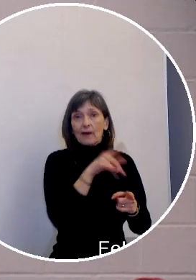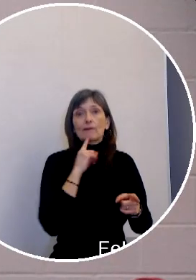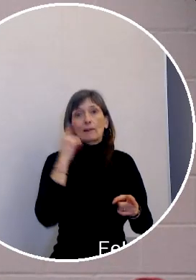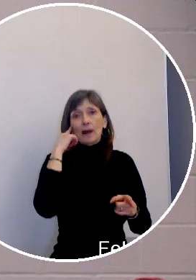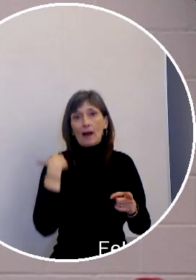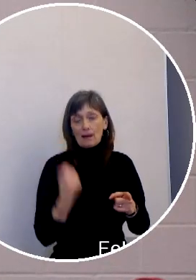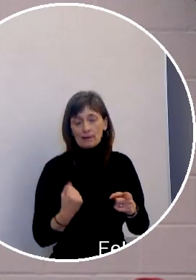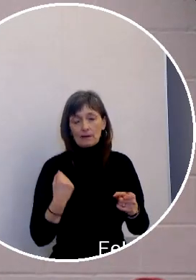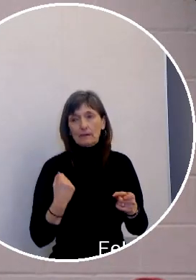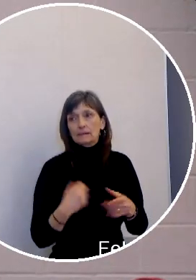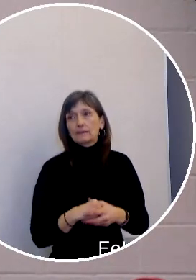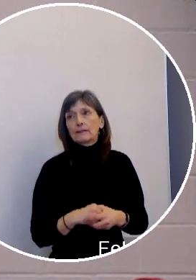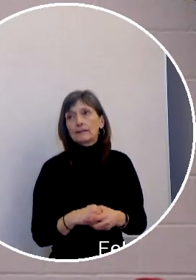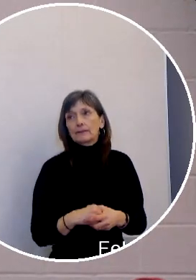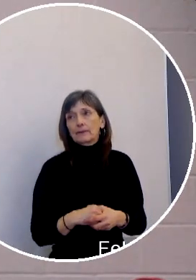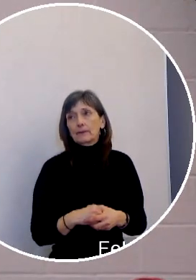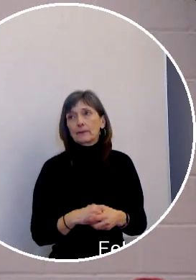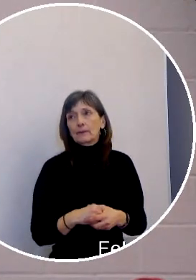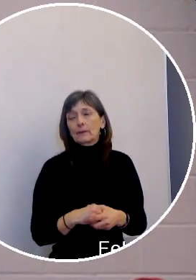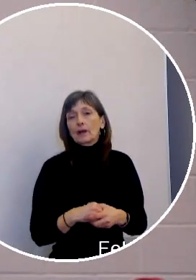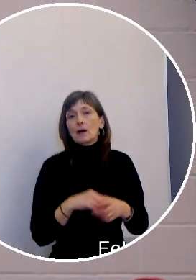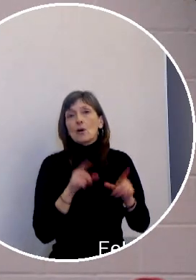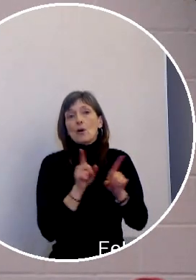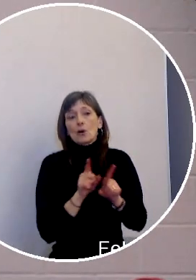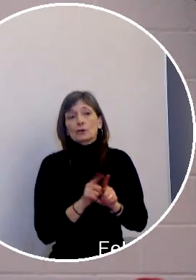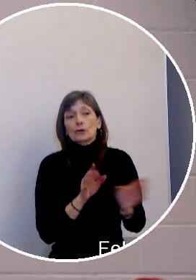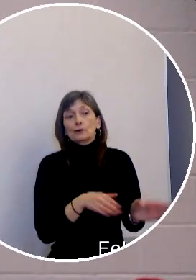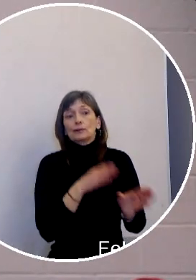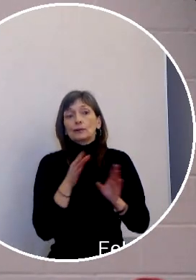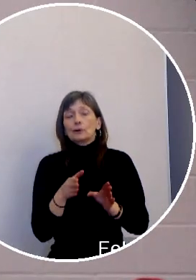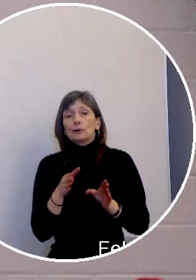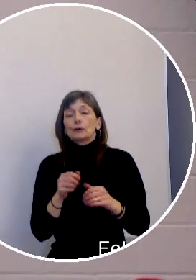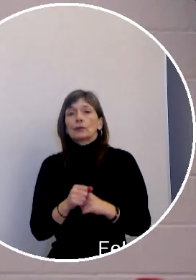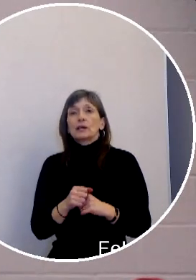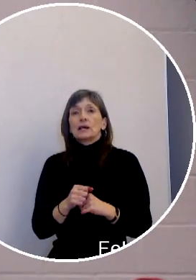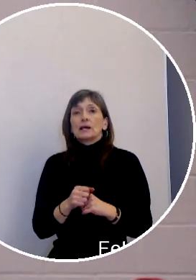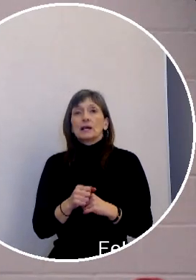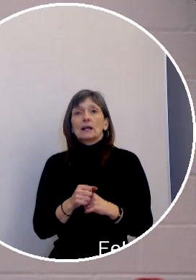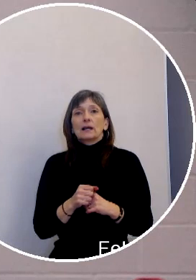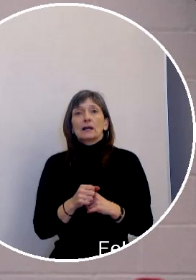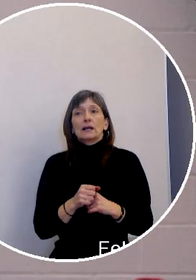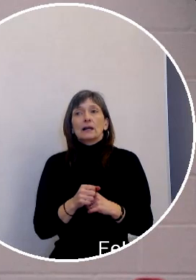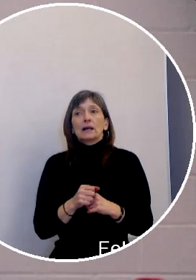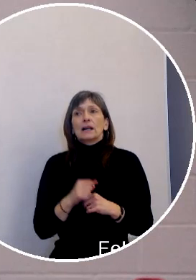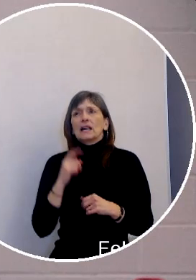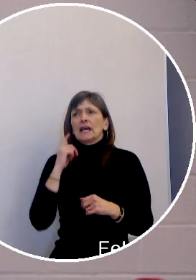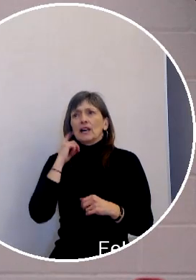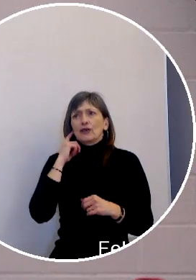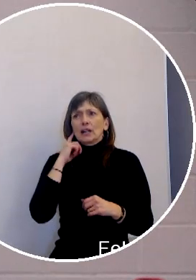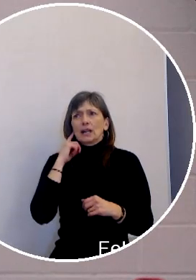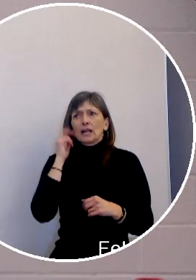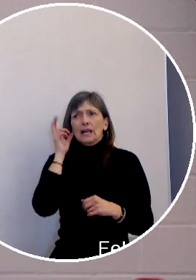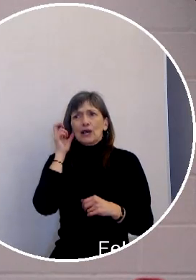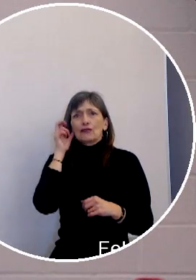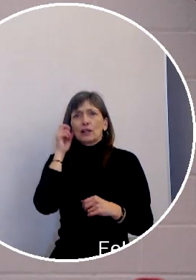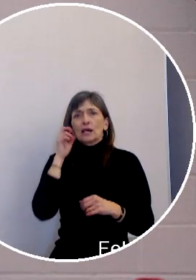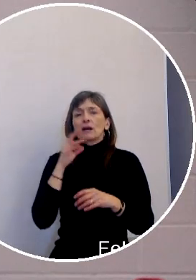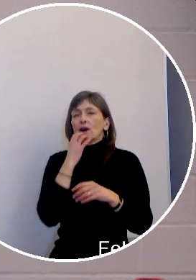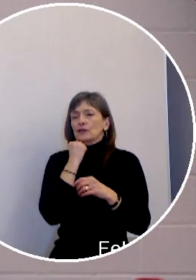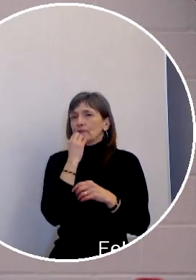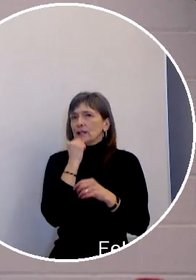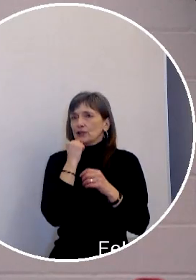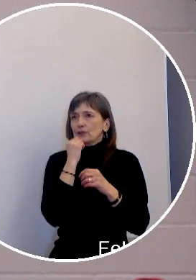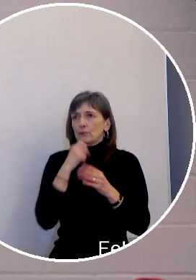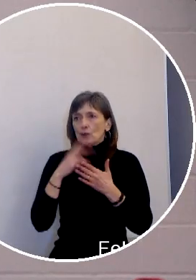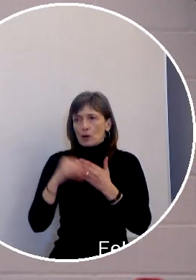on mental health and wellness. Wanted to highlight the hearing conservation program that's currently being developed. This program